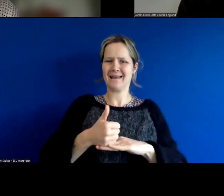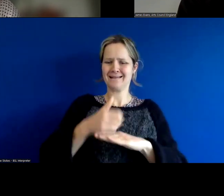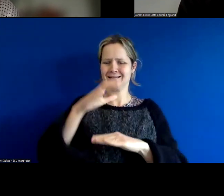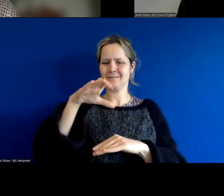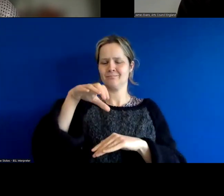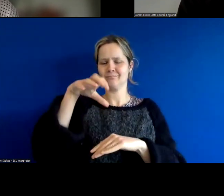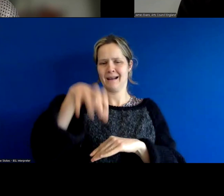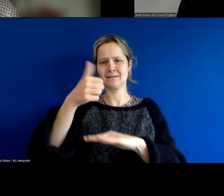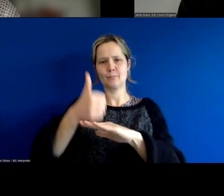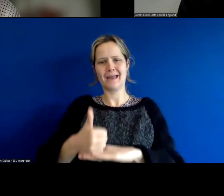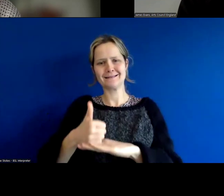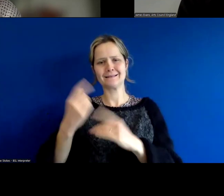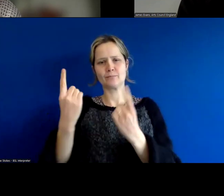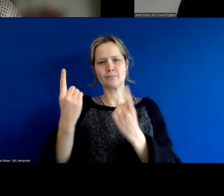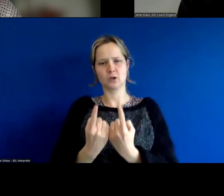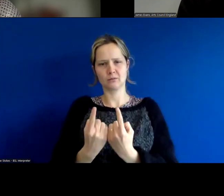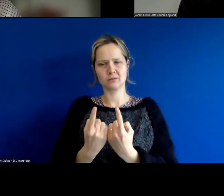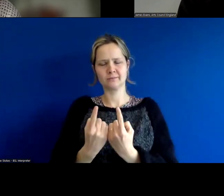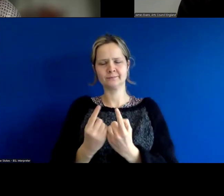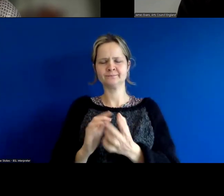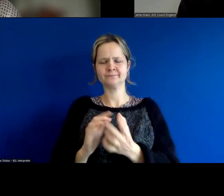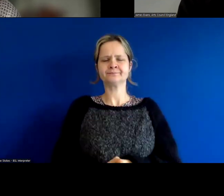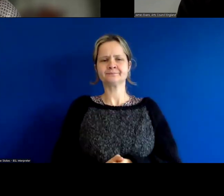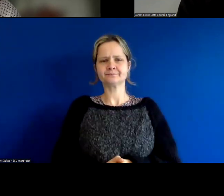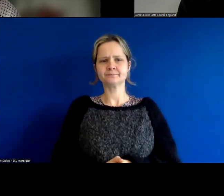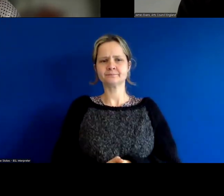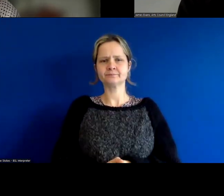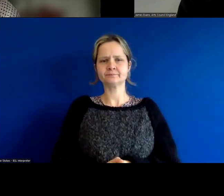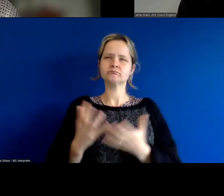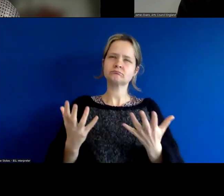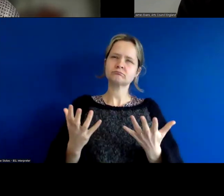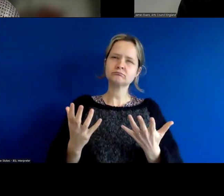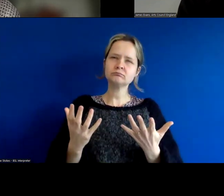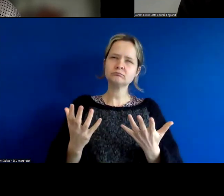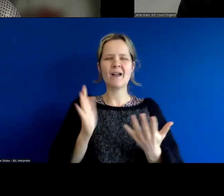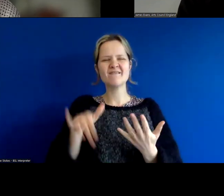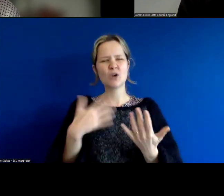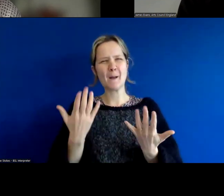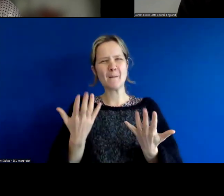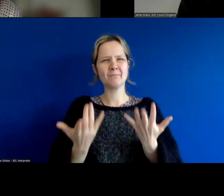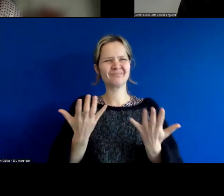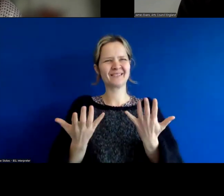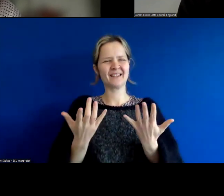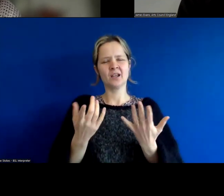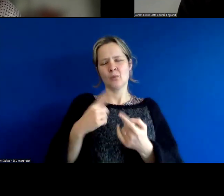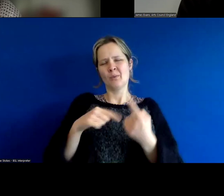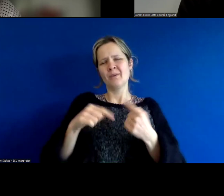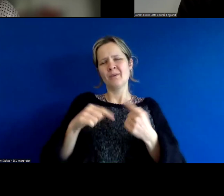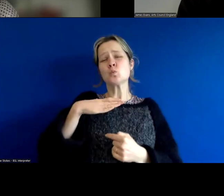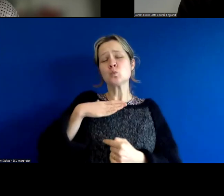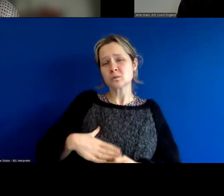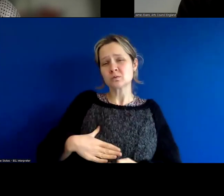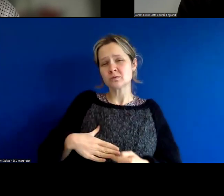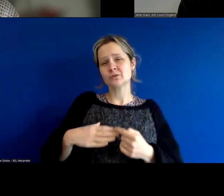So it's all been driven from a kind of desire to provide information